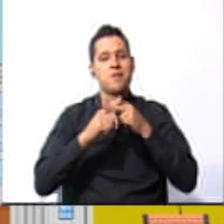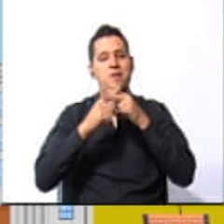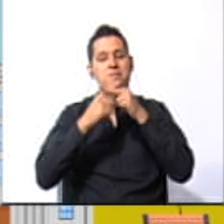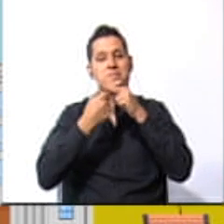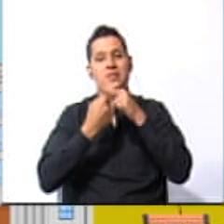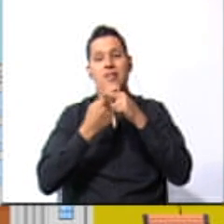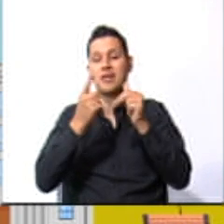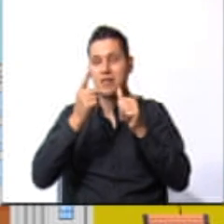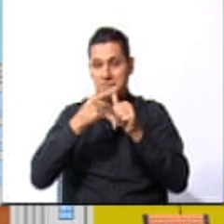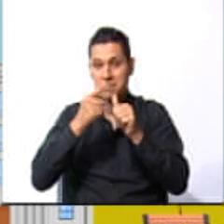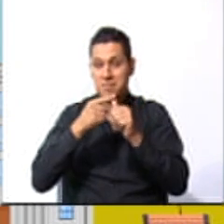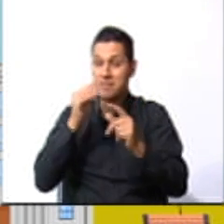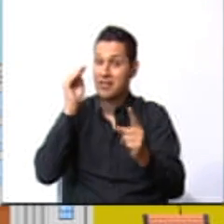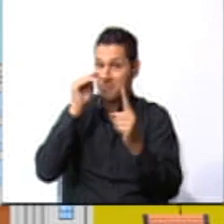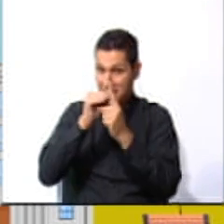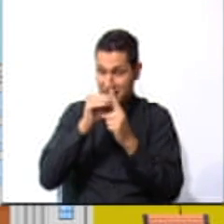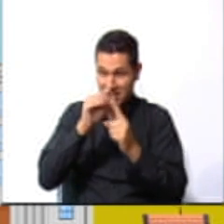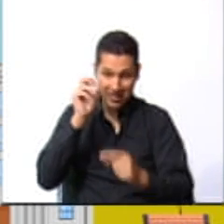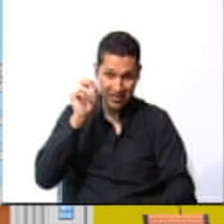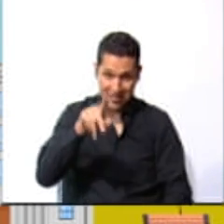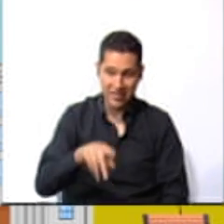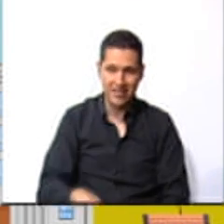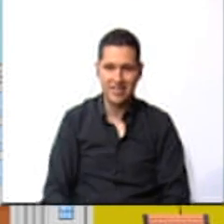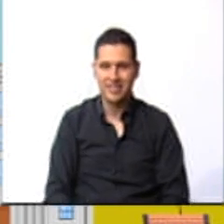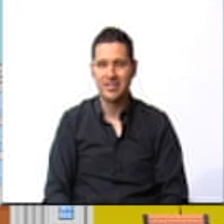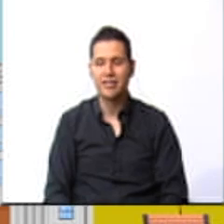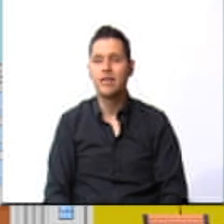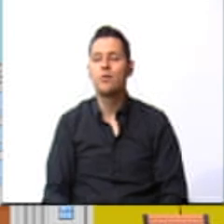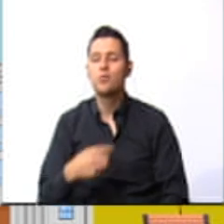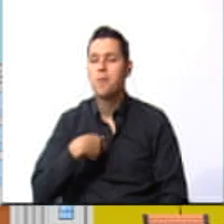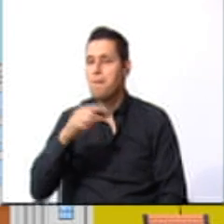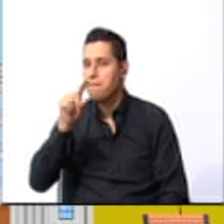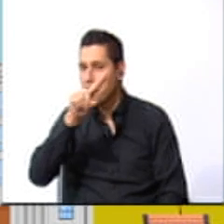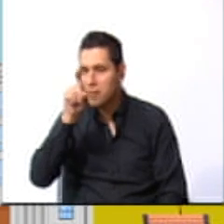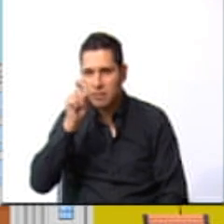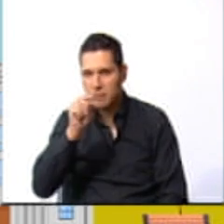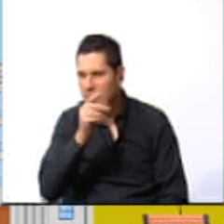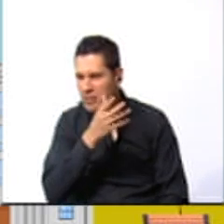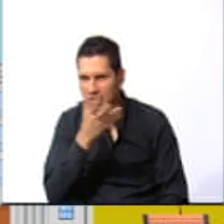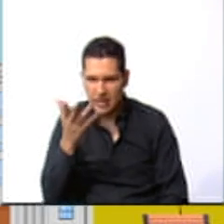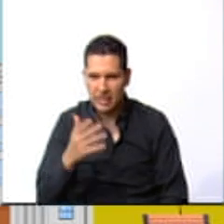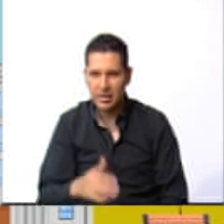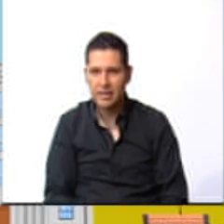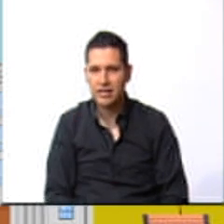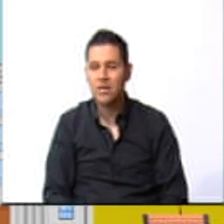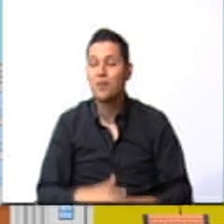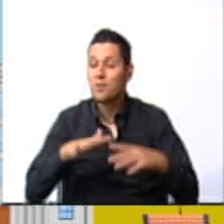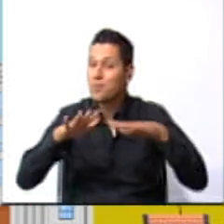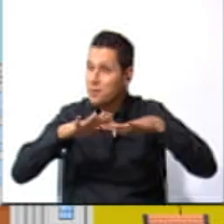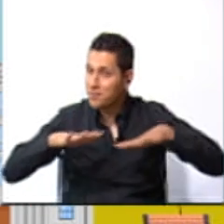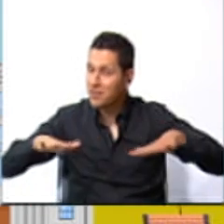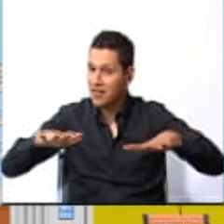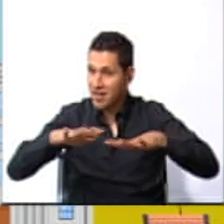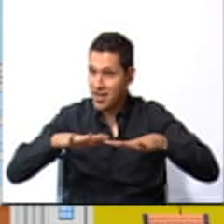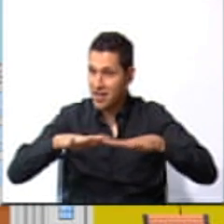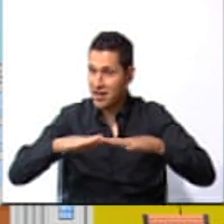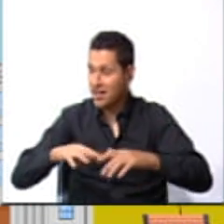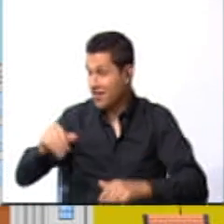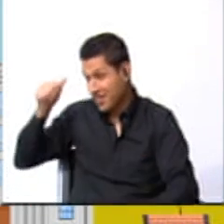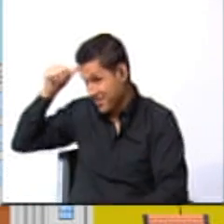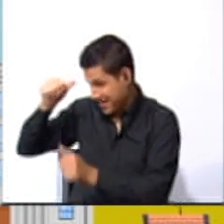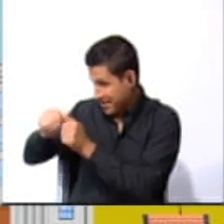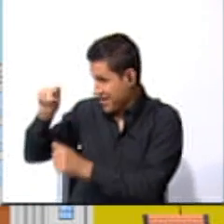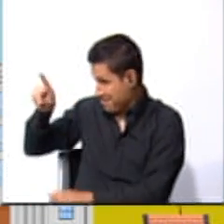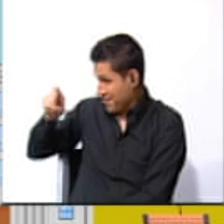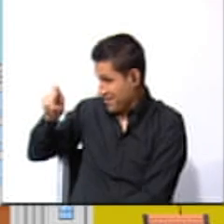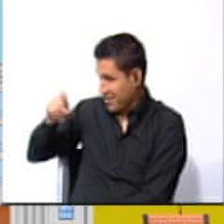goal. Okay, we are going to ask for places. Do you remember the question,